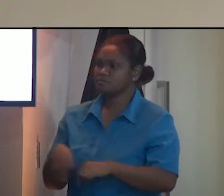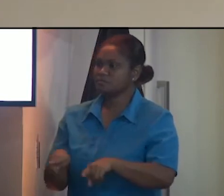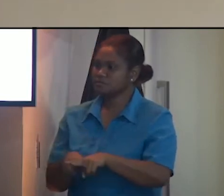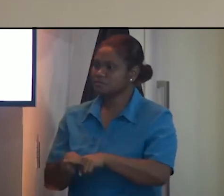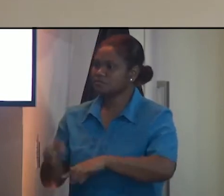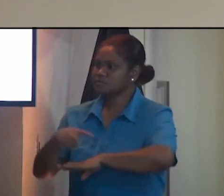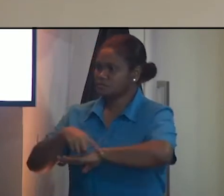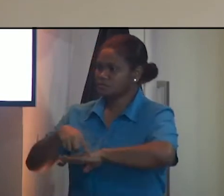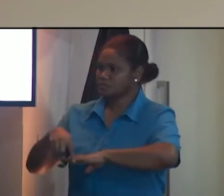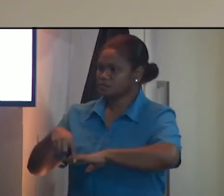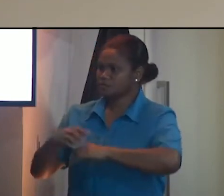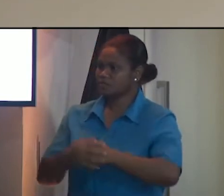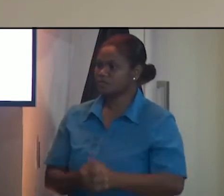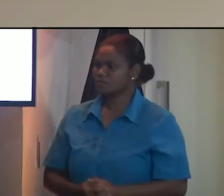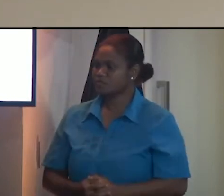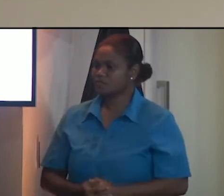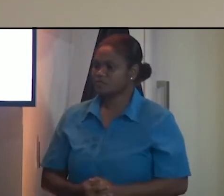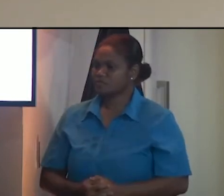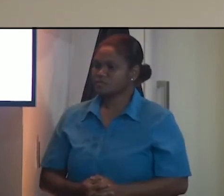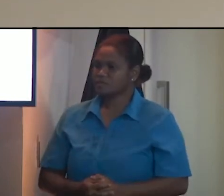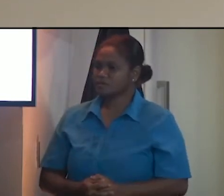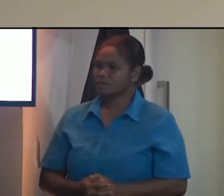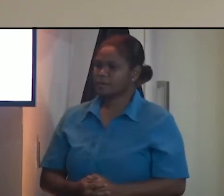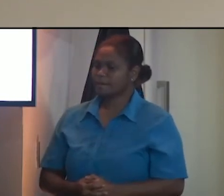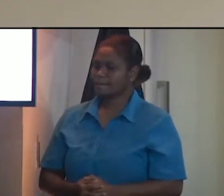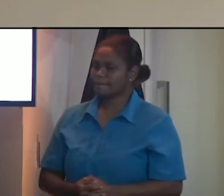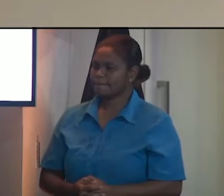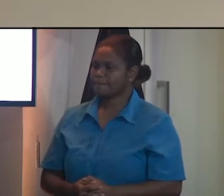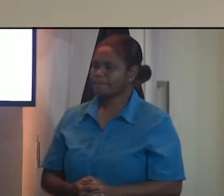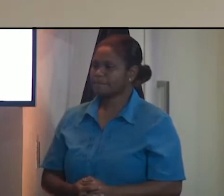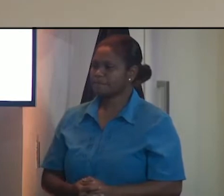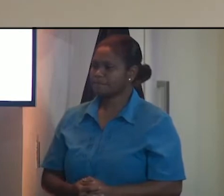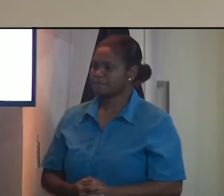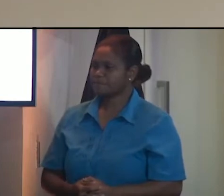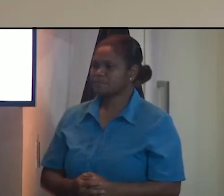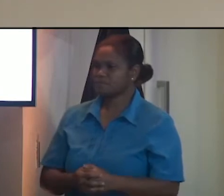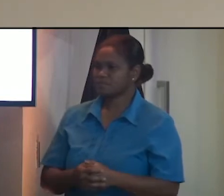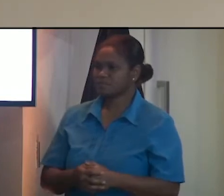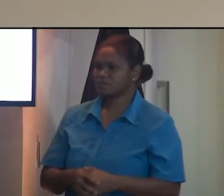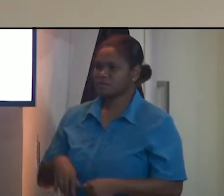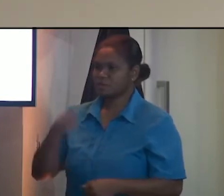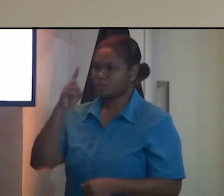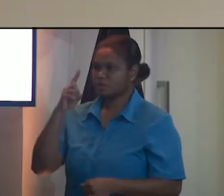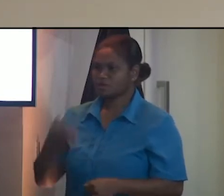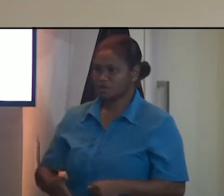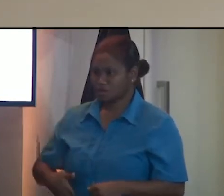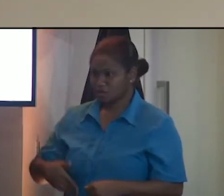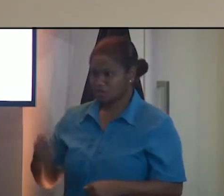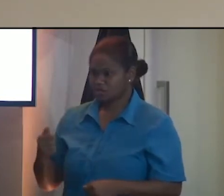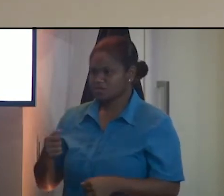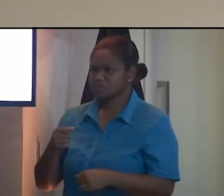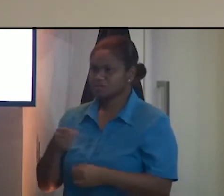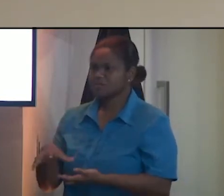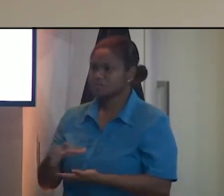the constitution of 2004 allows for 3 reserve seats for women in parliament. An interesting fact from the Bougainville is that the women have